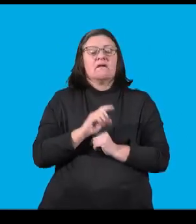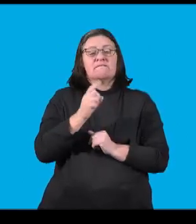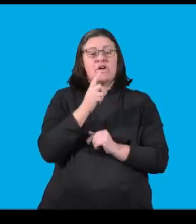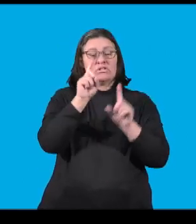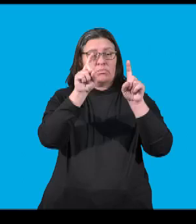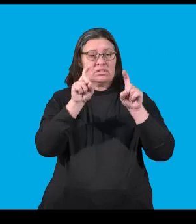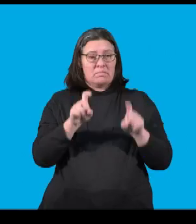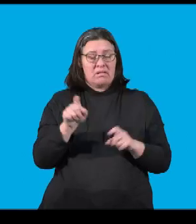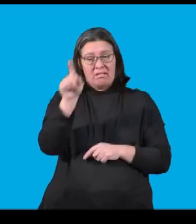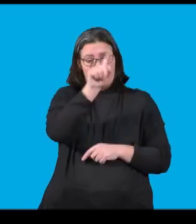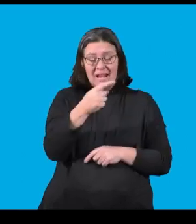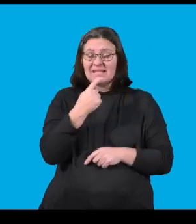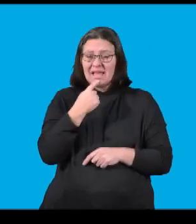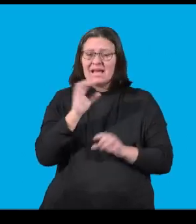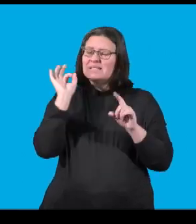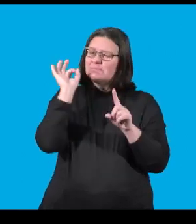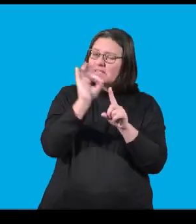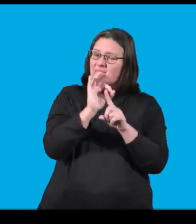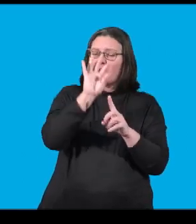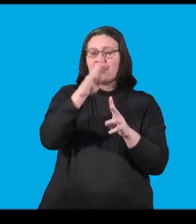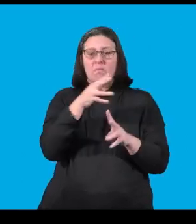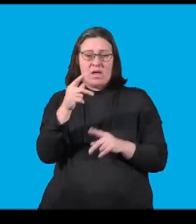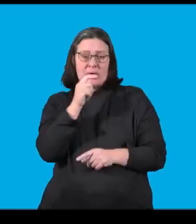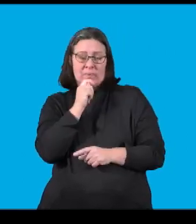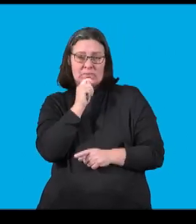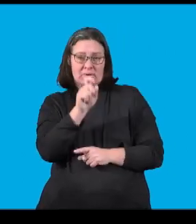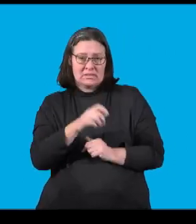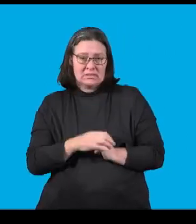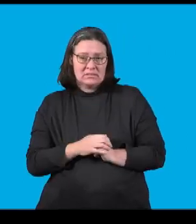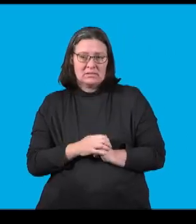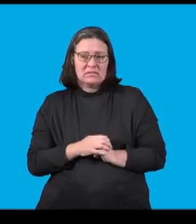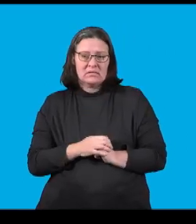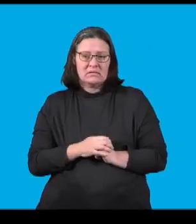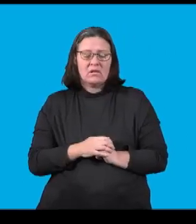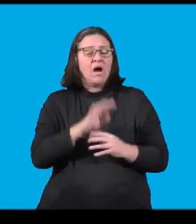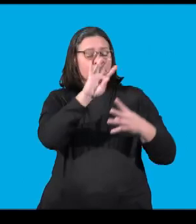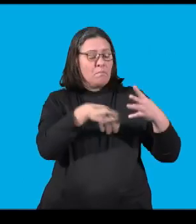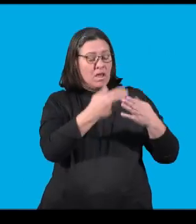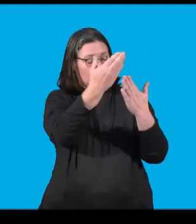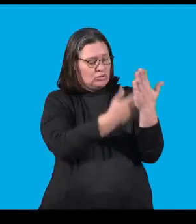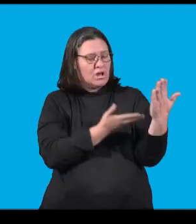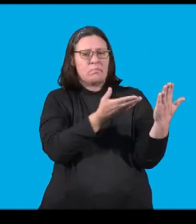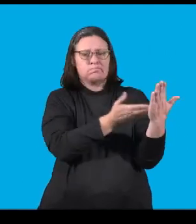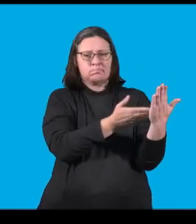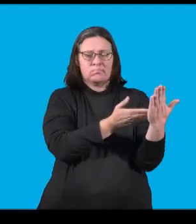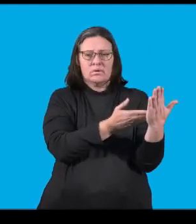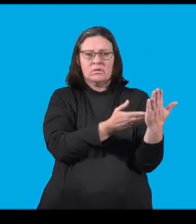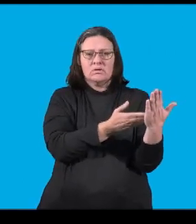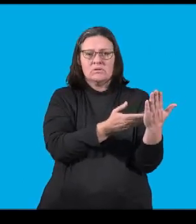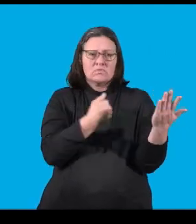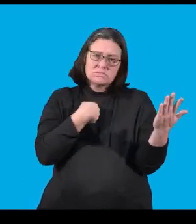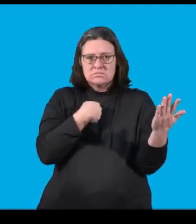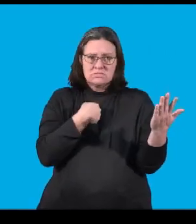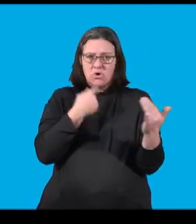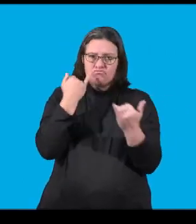first principles, which means there's a specific formula we need to use, and this formula is given to you on your formula sheet, so there's no need to